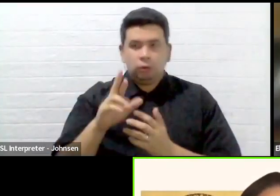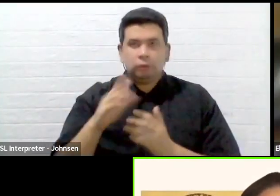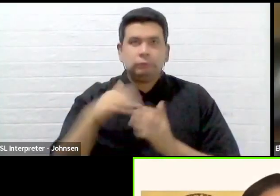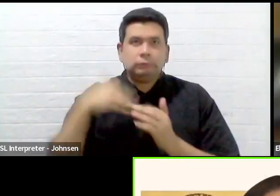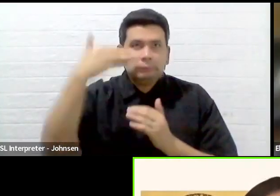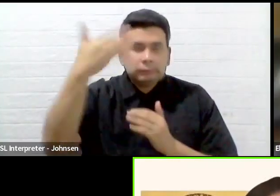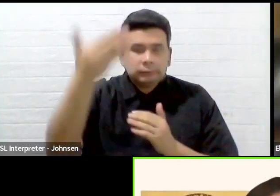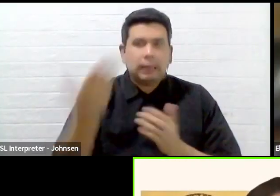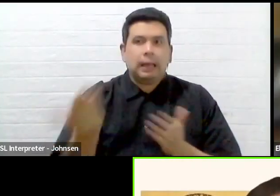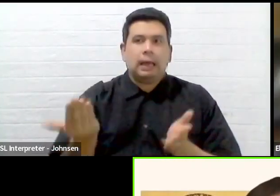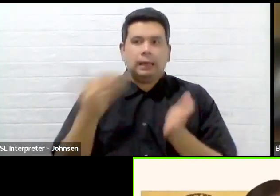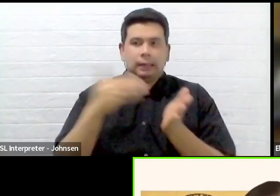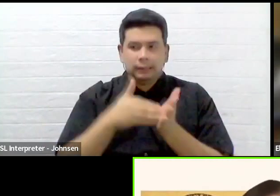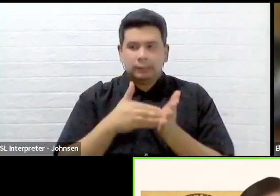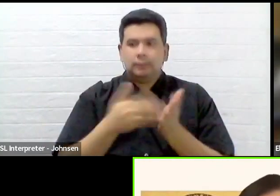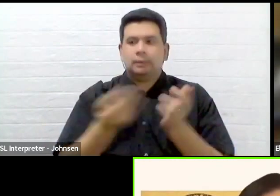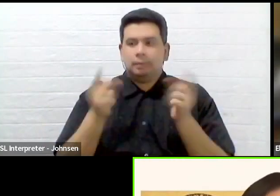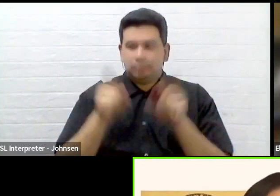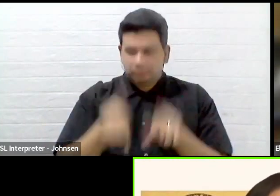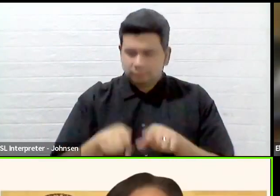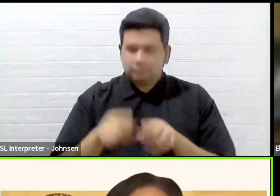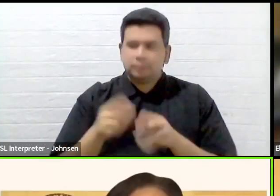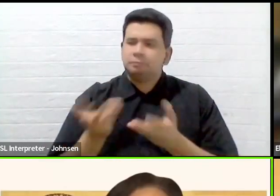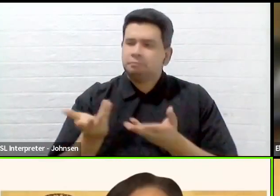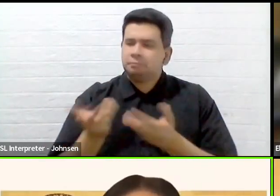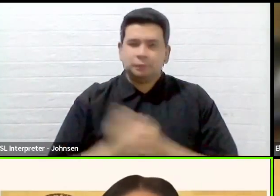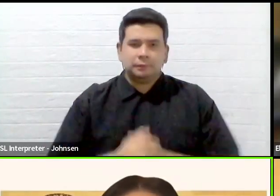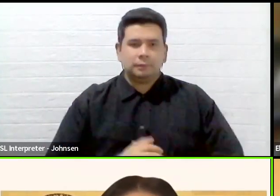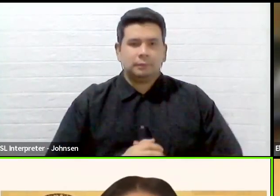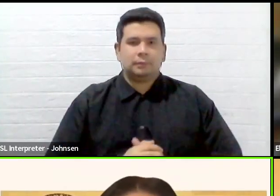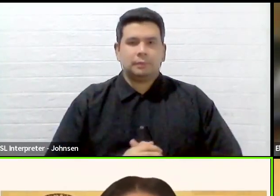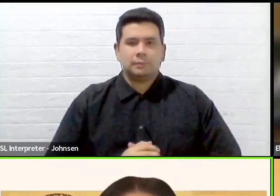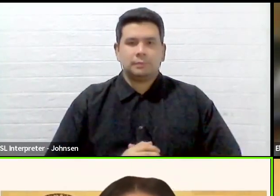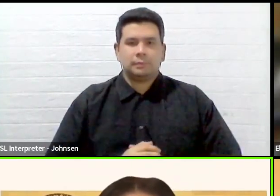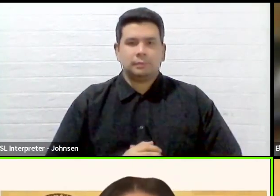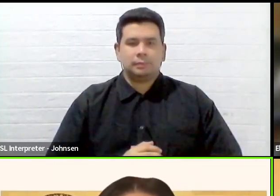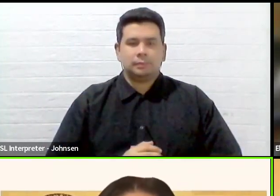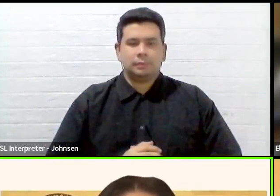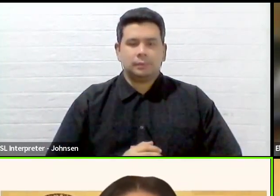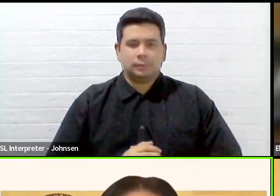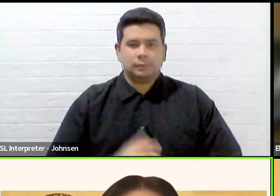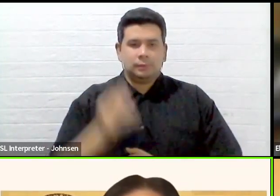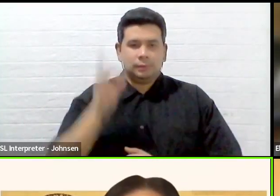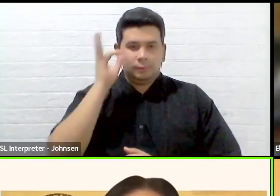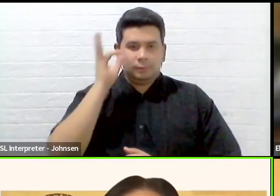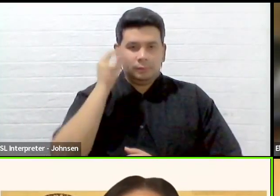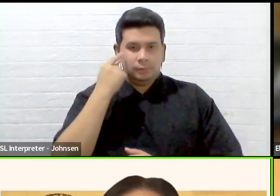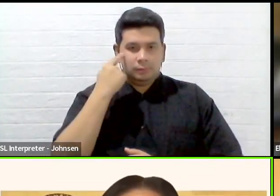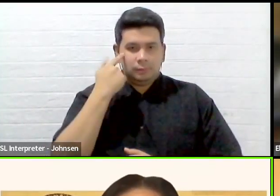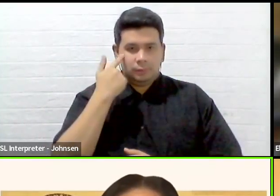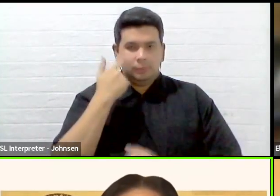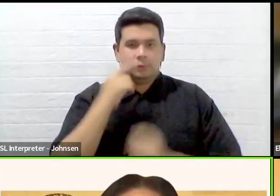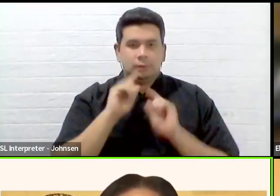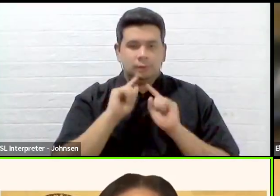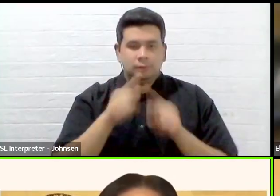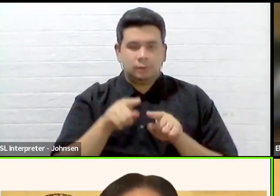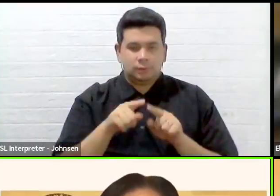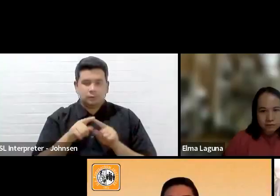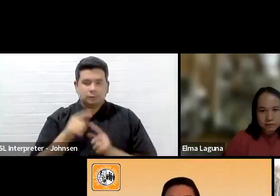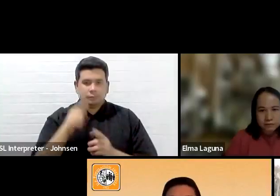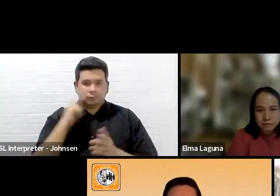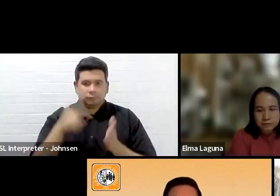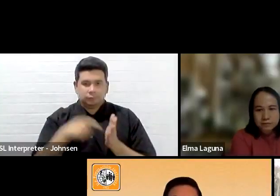Yeah, doon sa presentation ko, I noted that despite the limitations